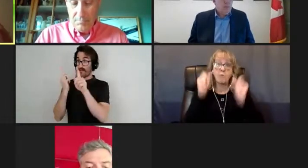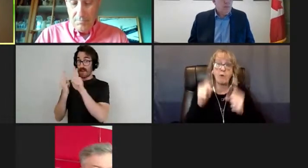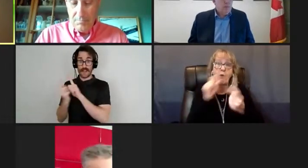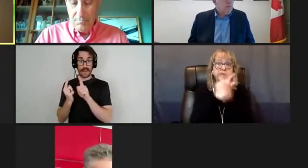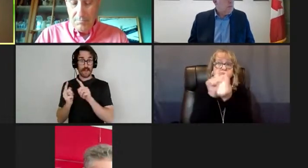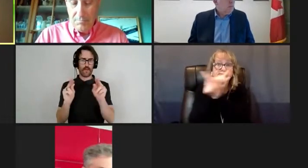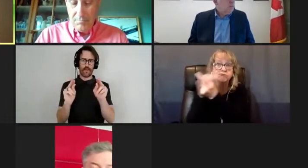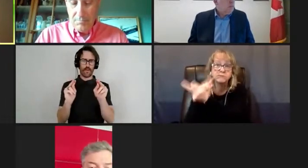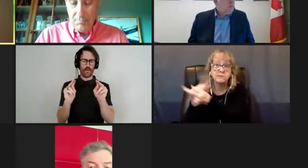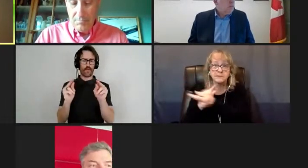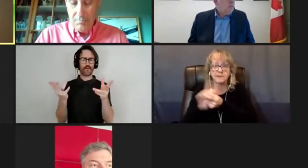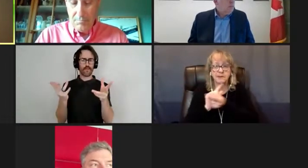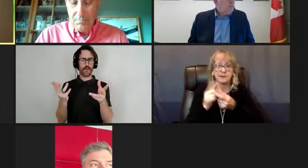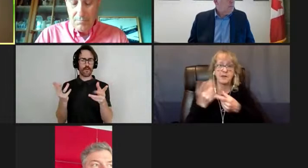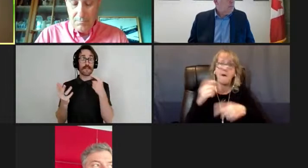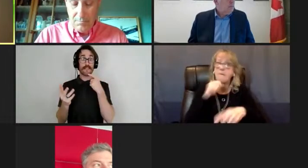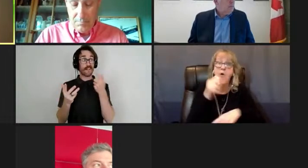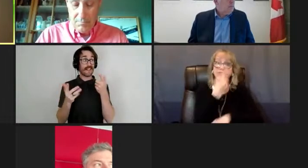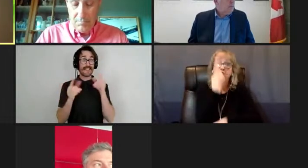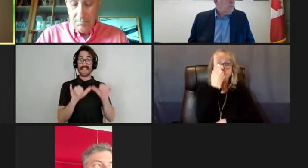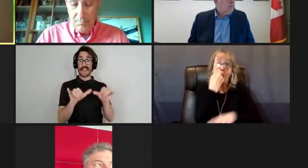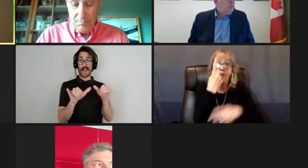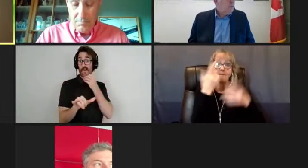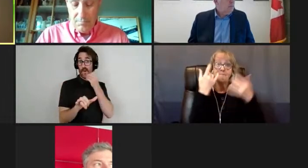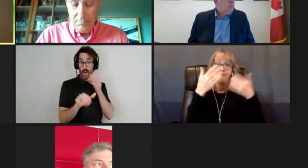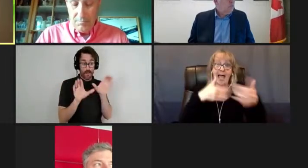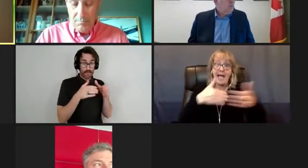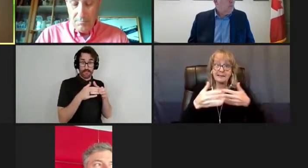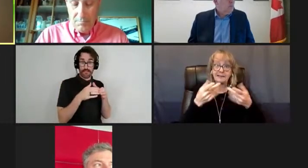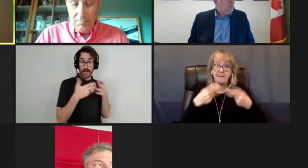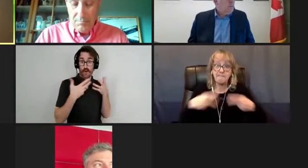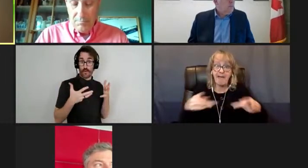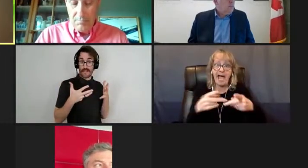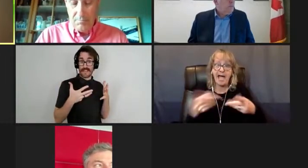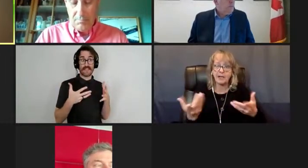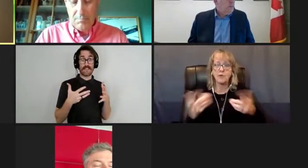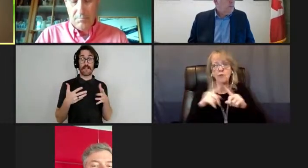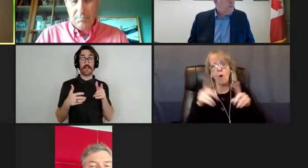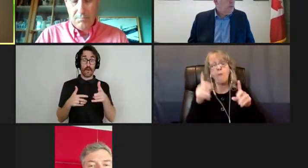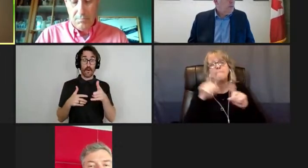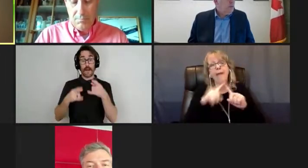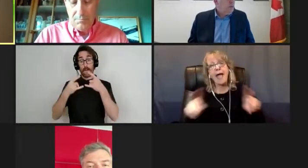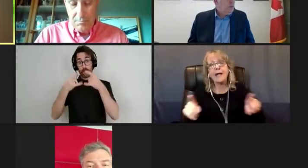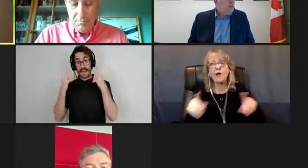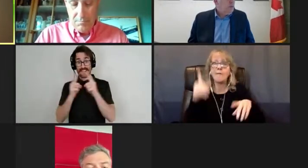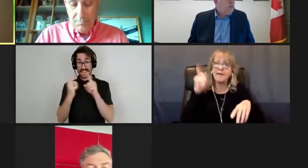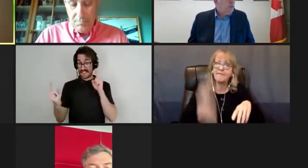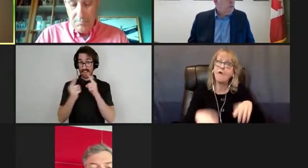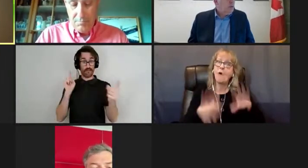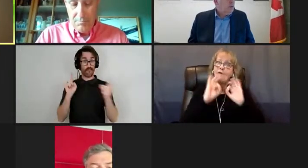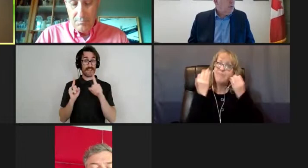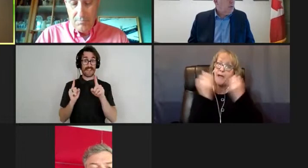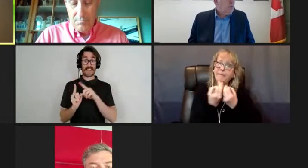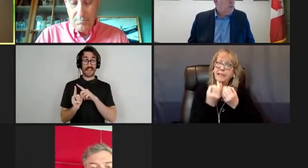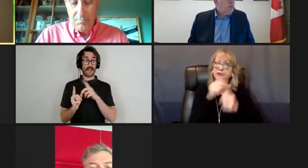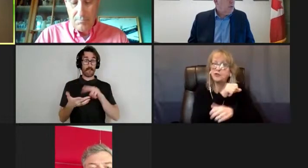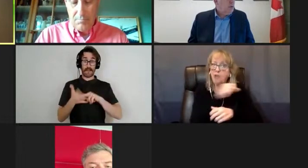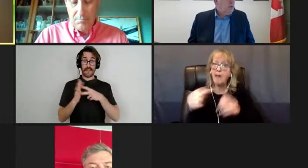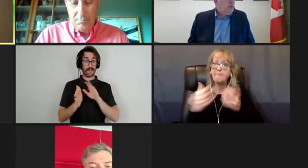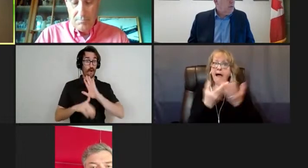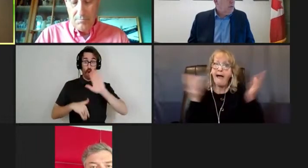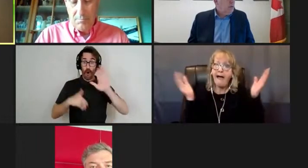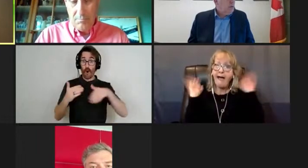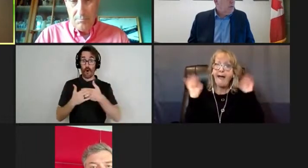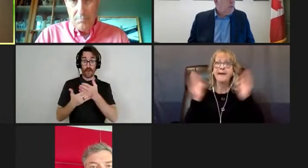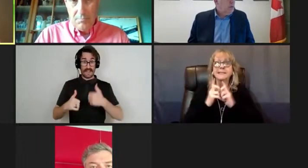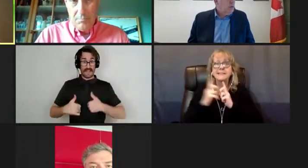things we're talking about, staying with your household, masking and distancing, applies basically throughout our life, whether we're,